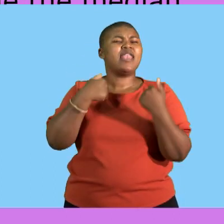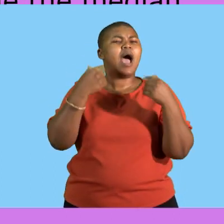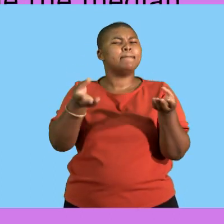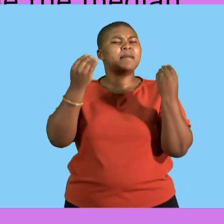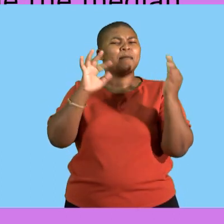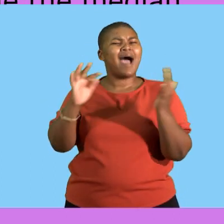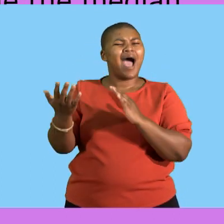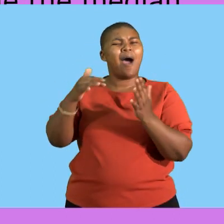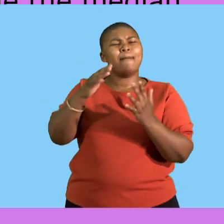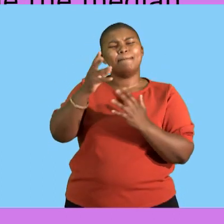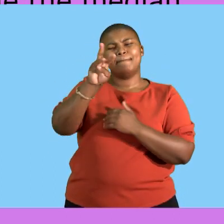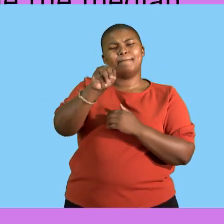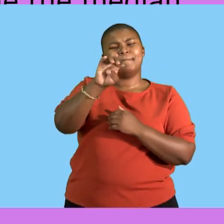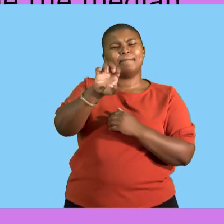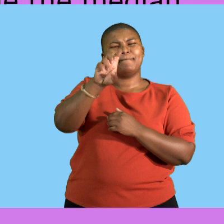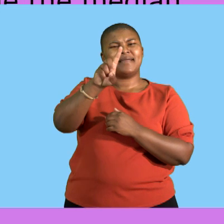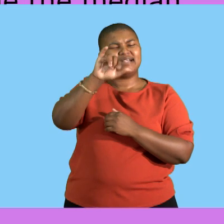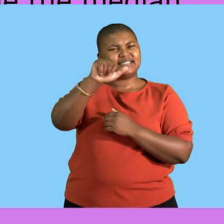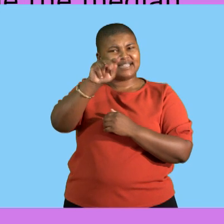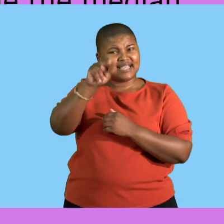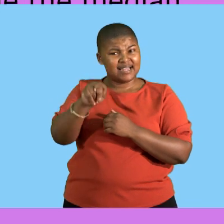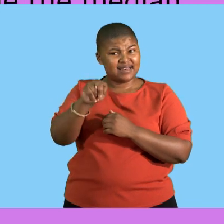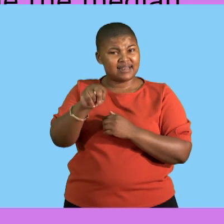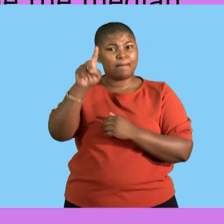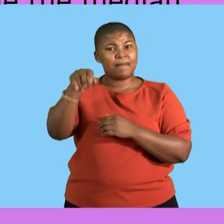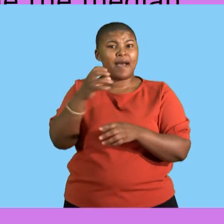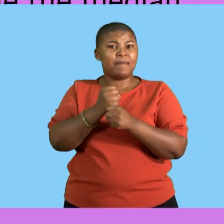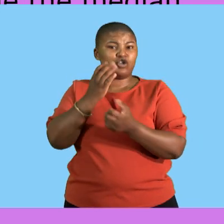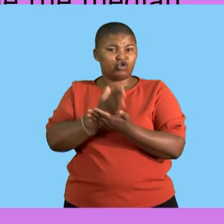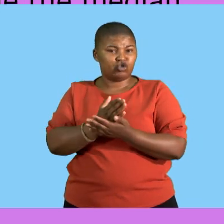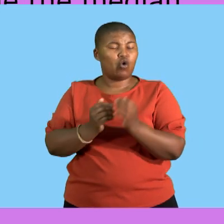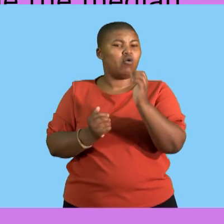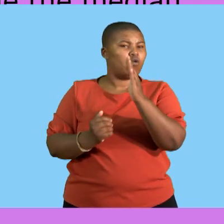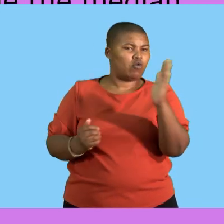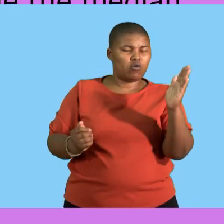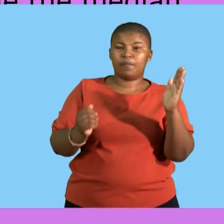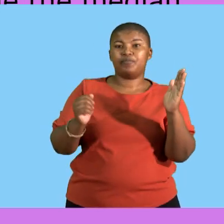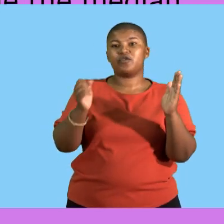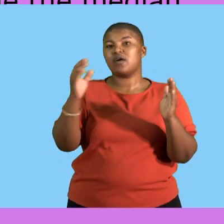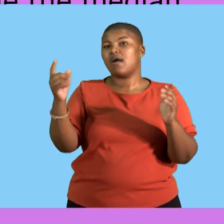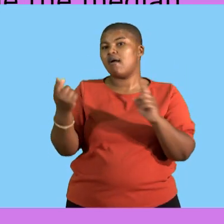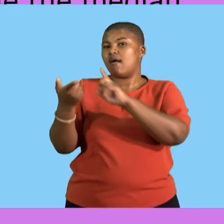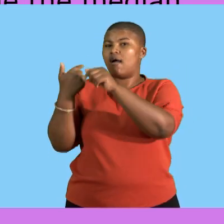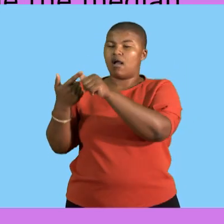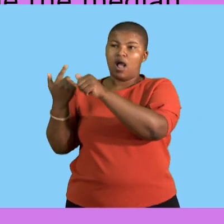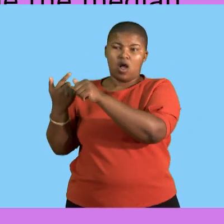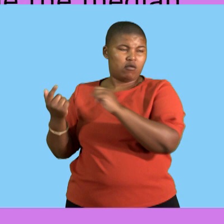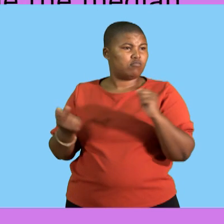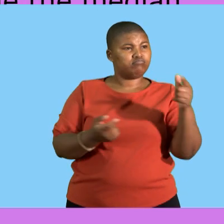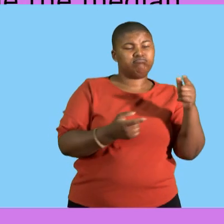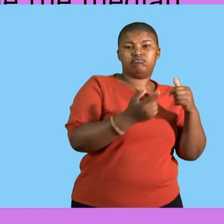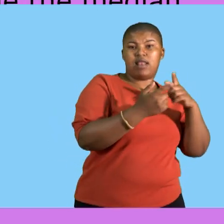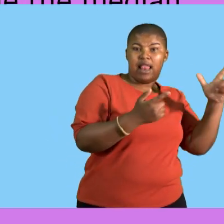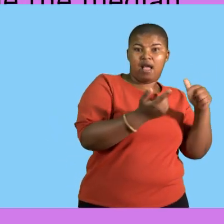median? Firstly, you need to equate numbers or the values on the right as well as on the left hand side. So